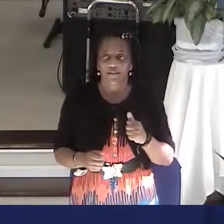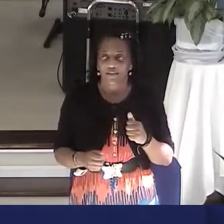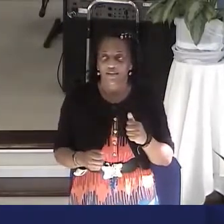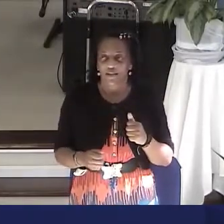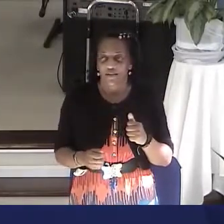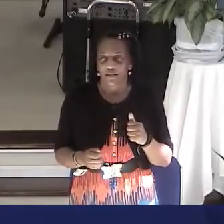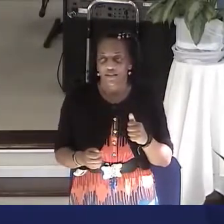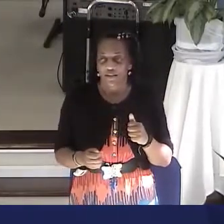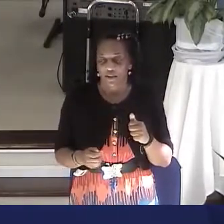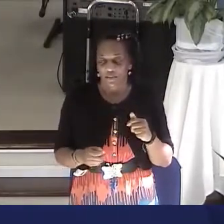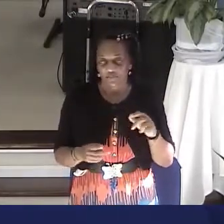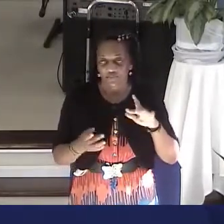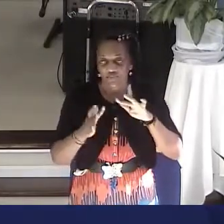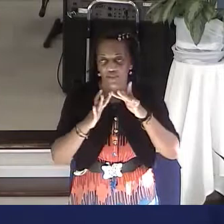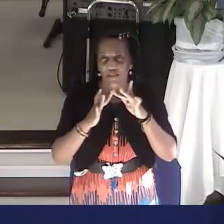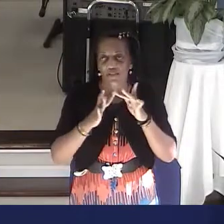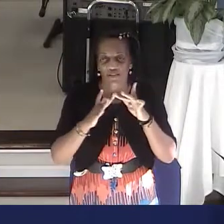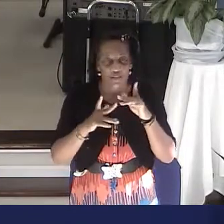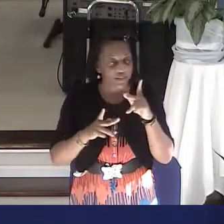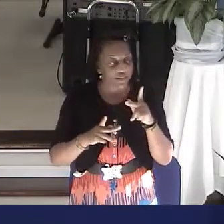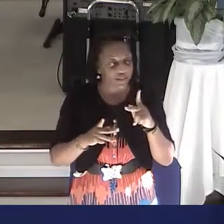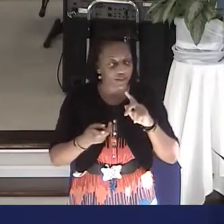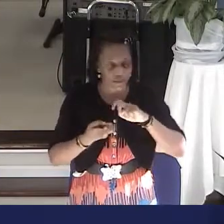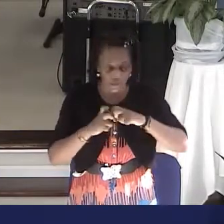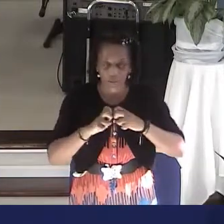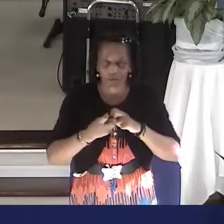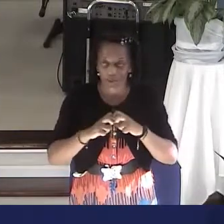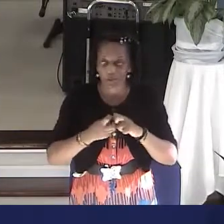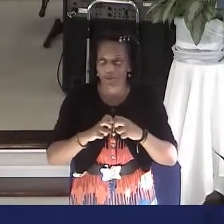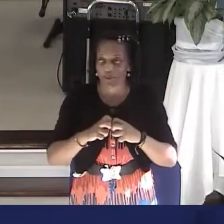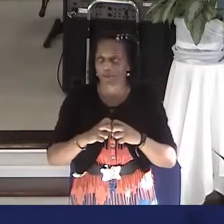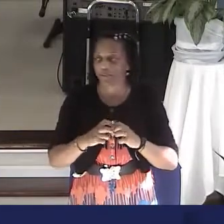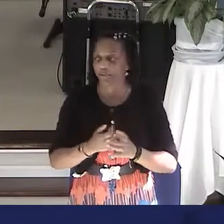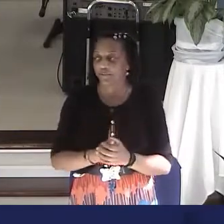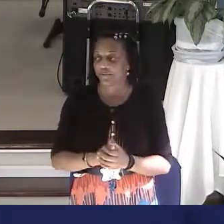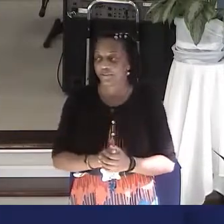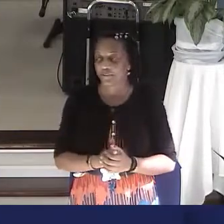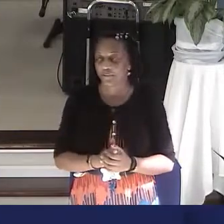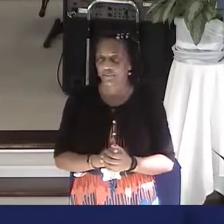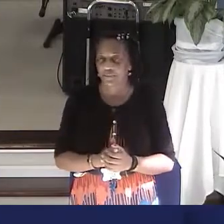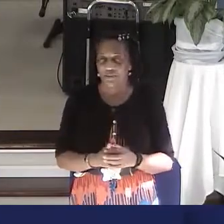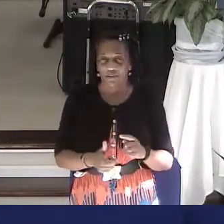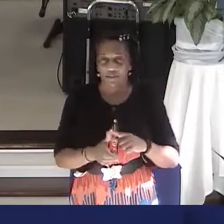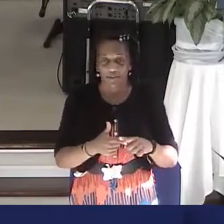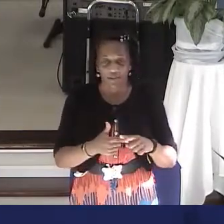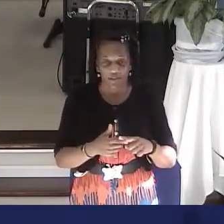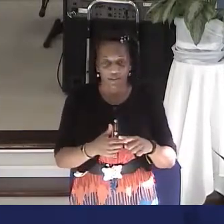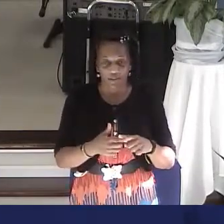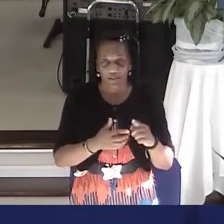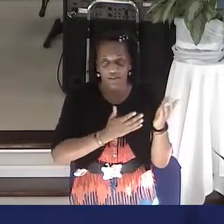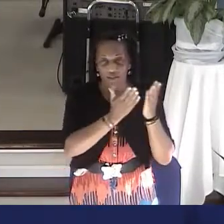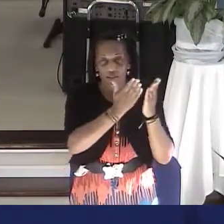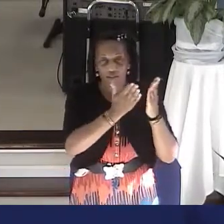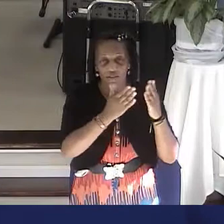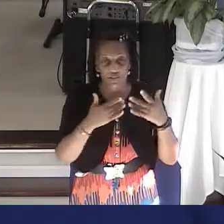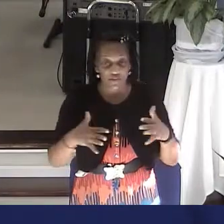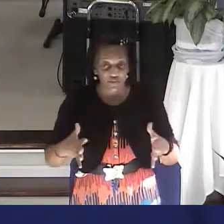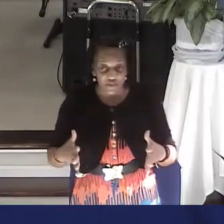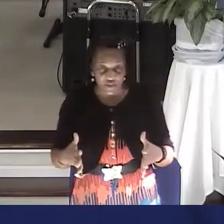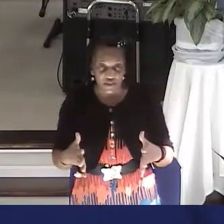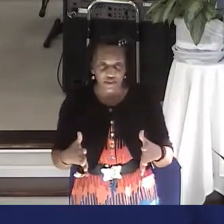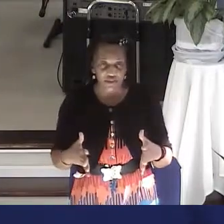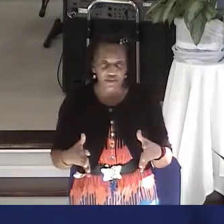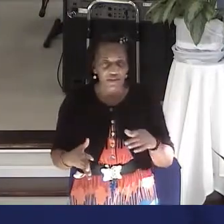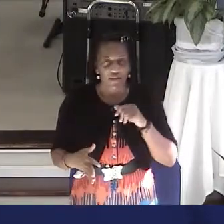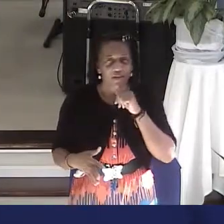you know it, I realized that the whole service passed, you know, and I didn't really get a chance to make a connection.